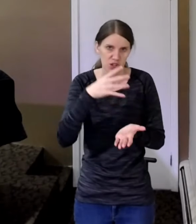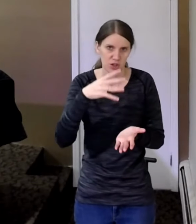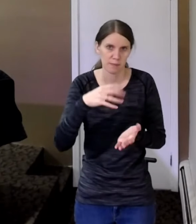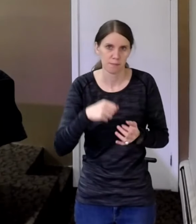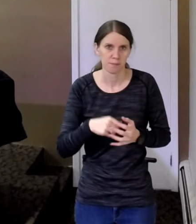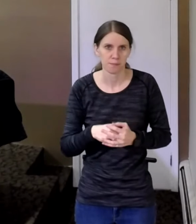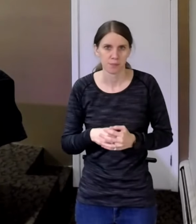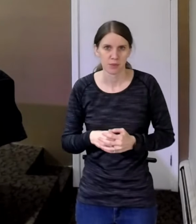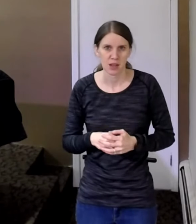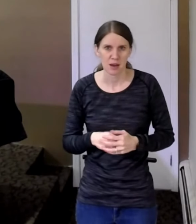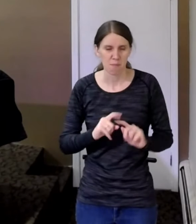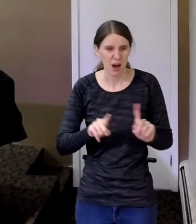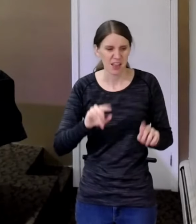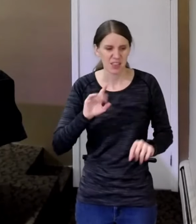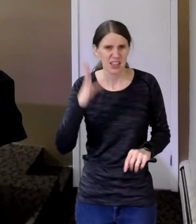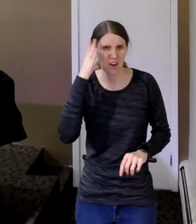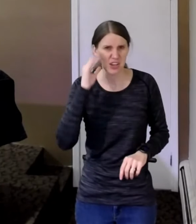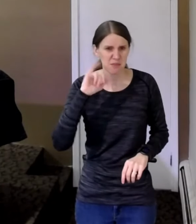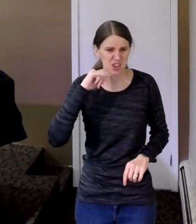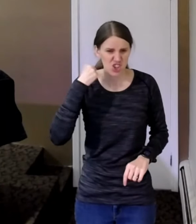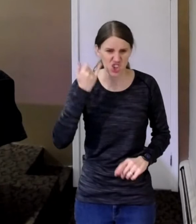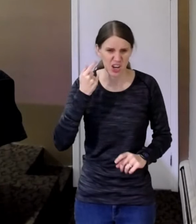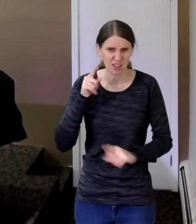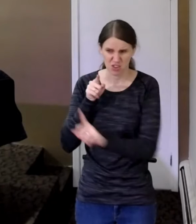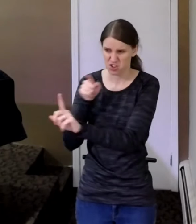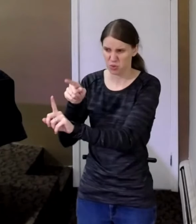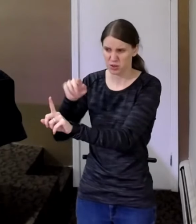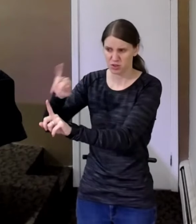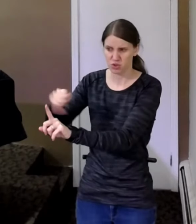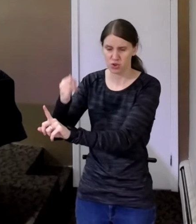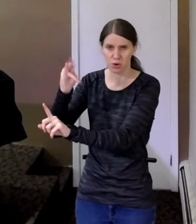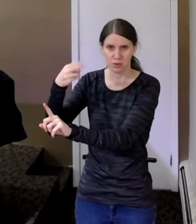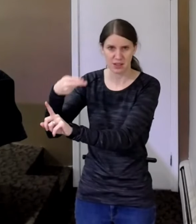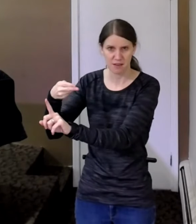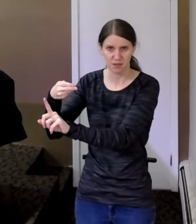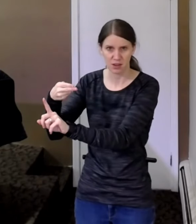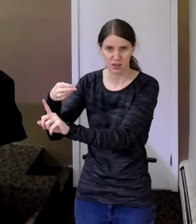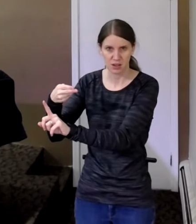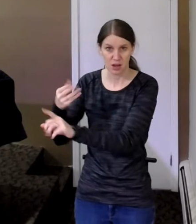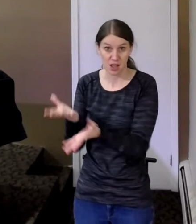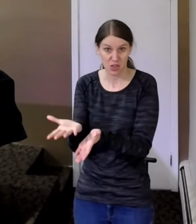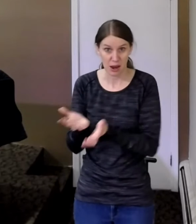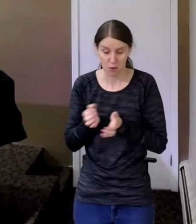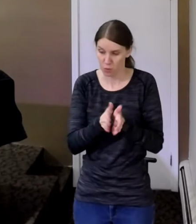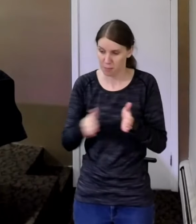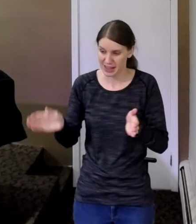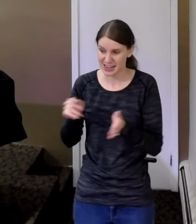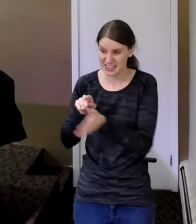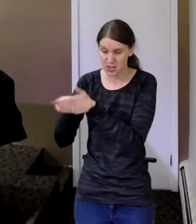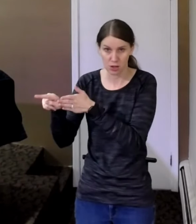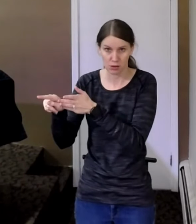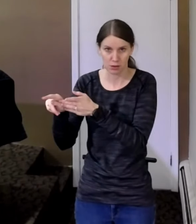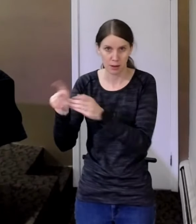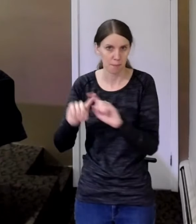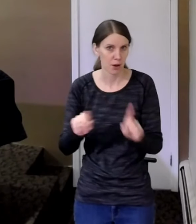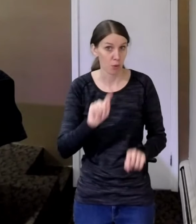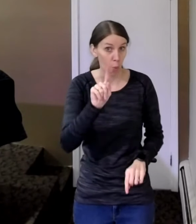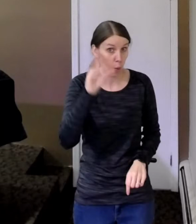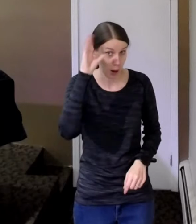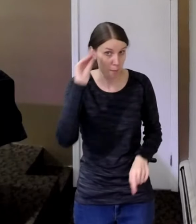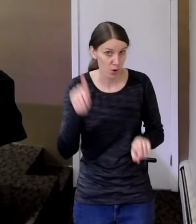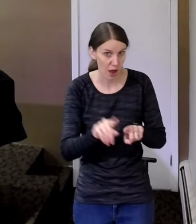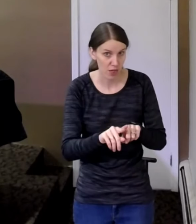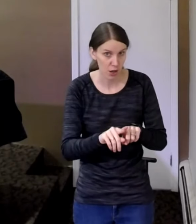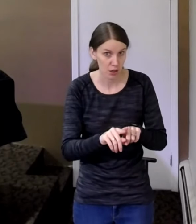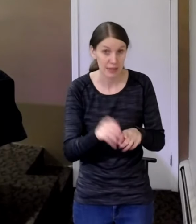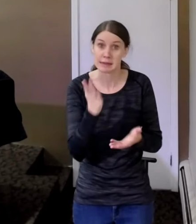They get so jealous over their baby brother that they want to kill him. If one brother hadn't stepped in, he would